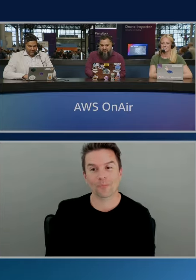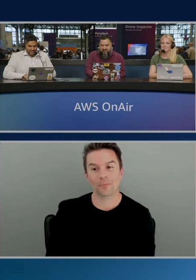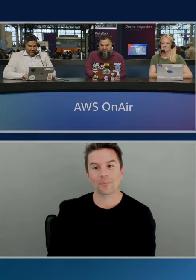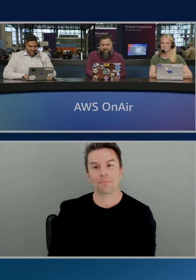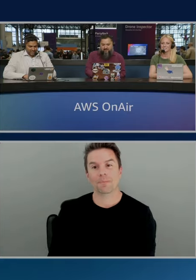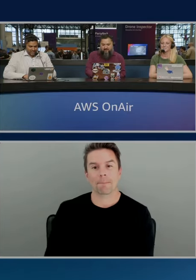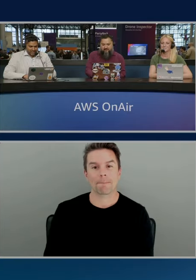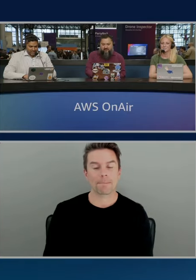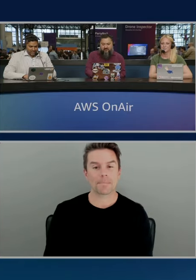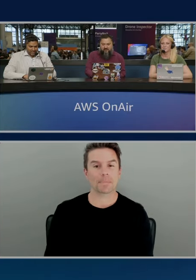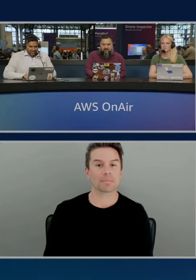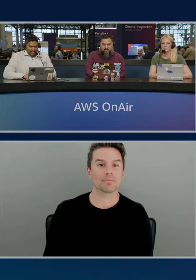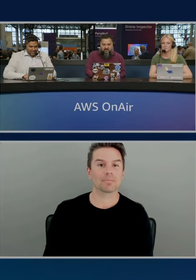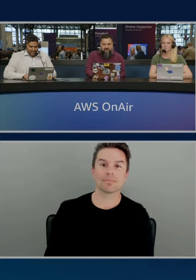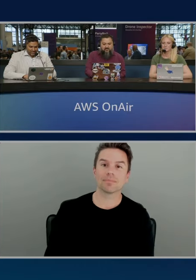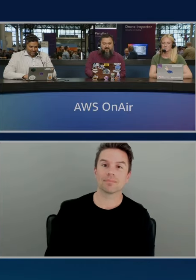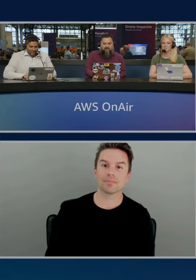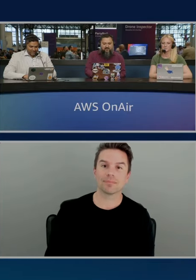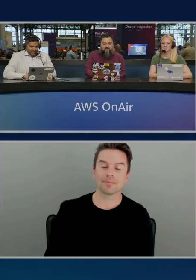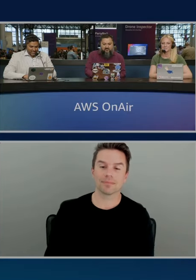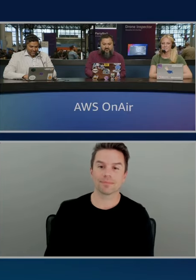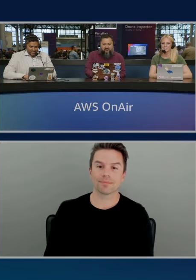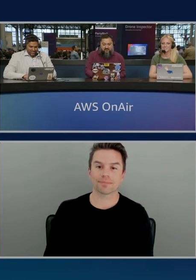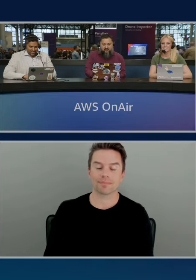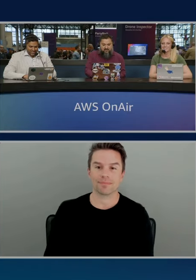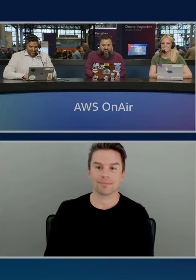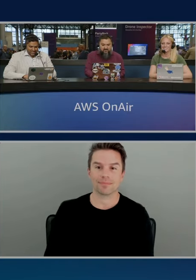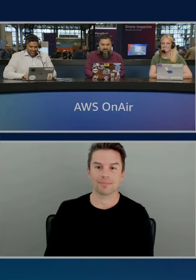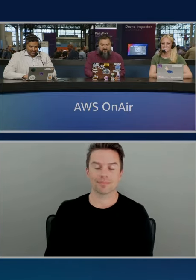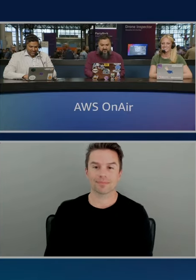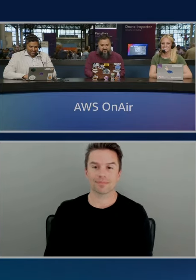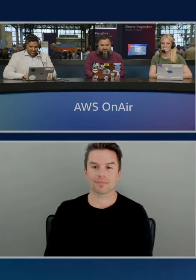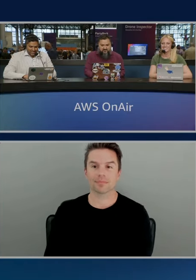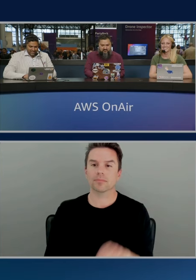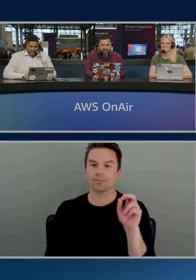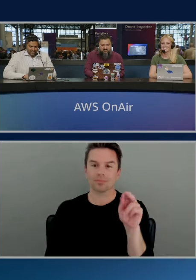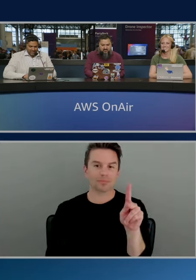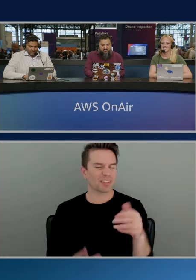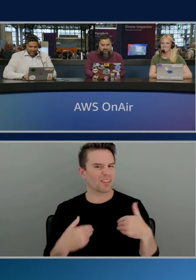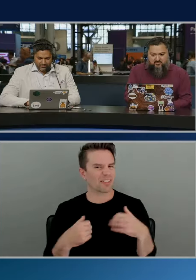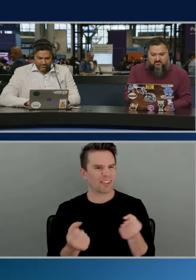execute that script. Okay. So I have it all saved here. So you said